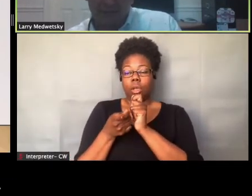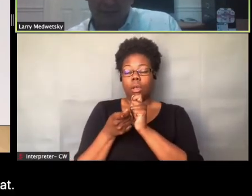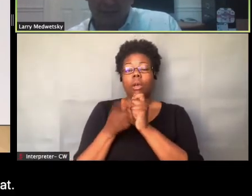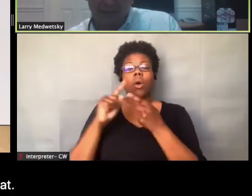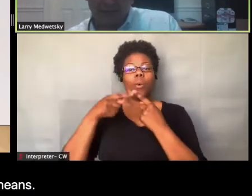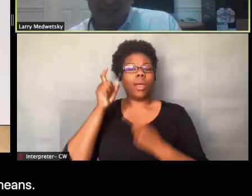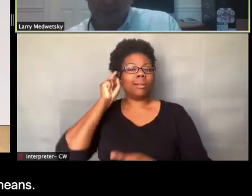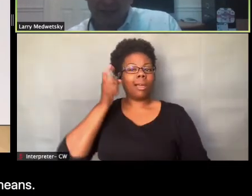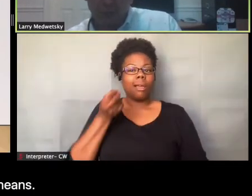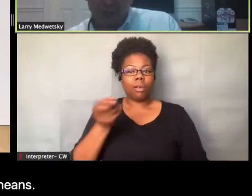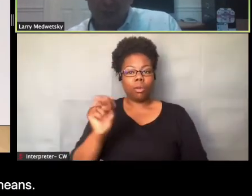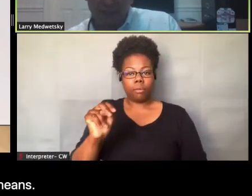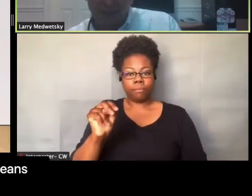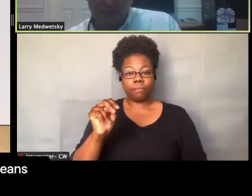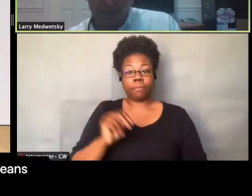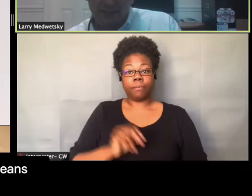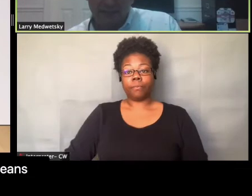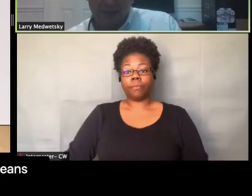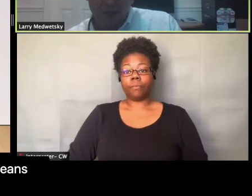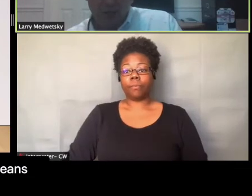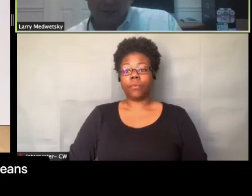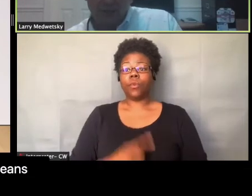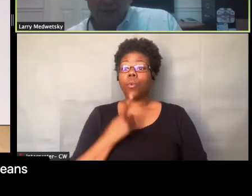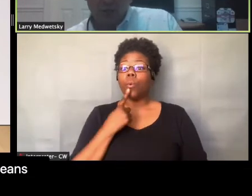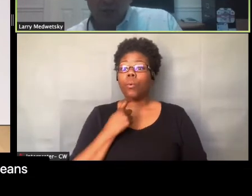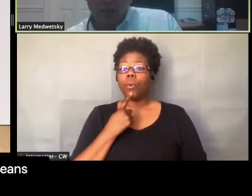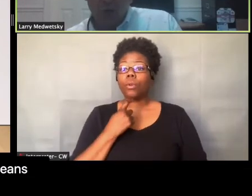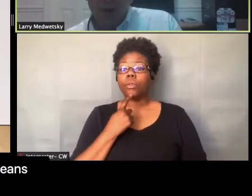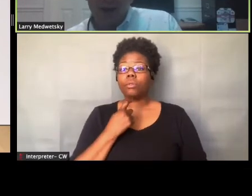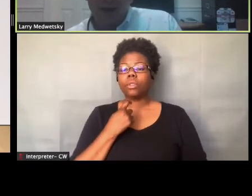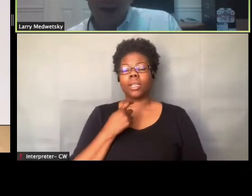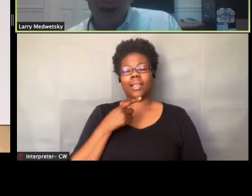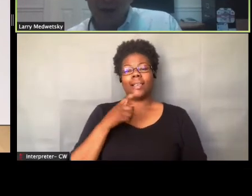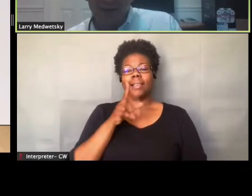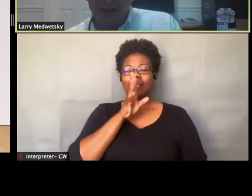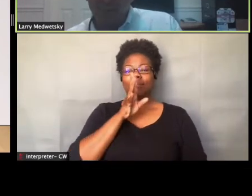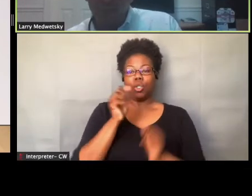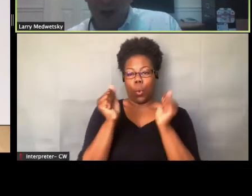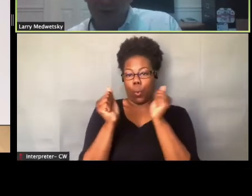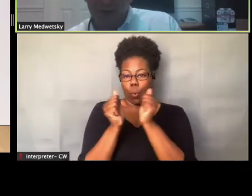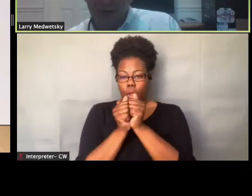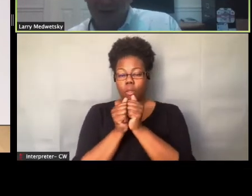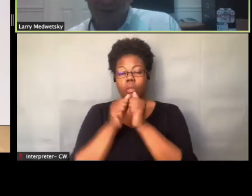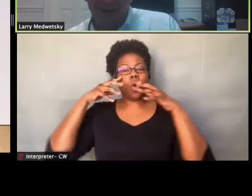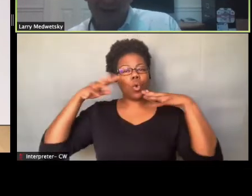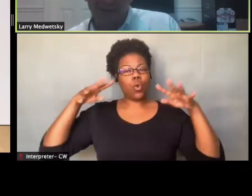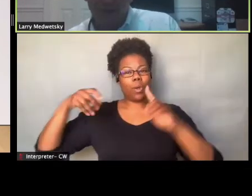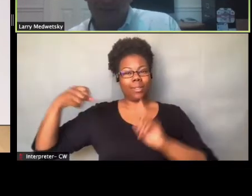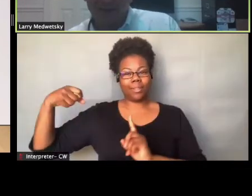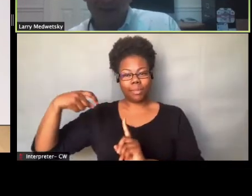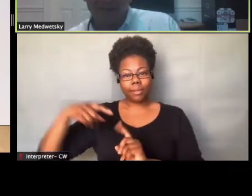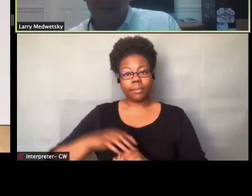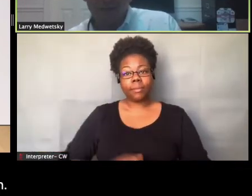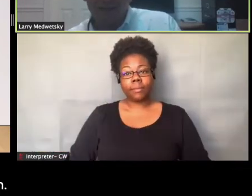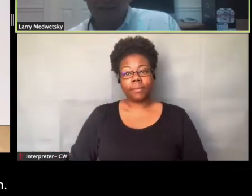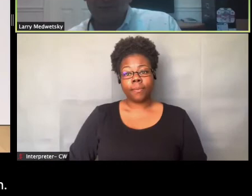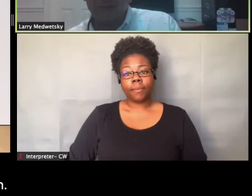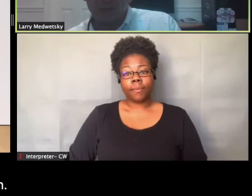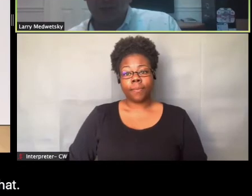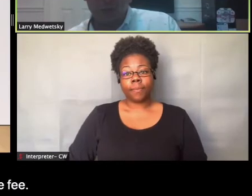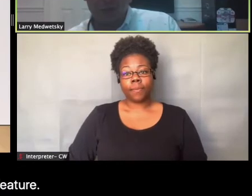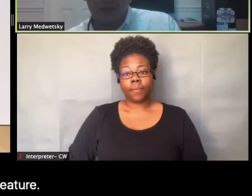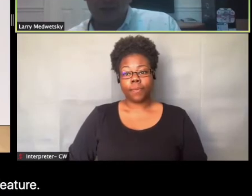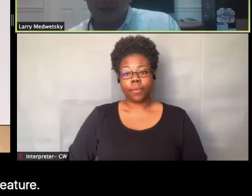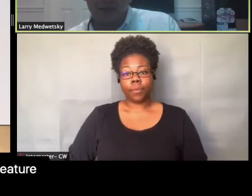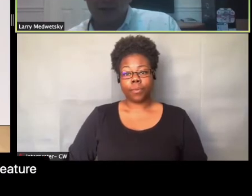that means speech with noise stimulus. So a hearing aid, a modern hearing aid with the